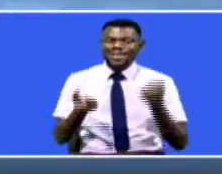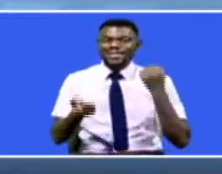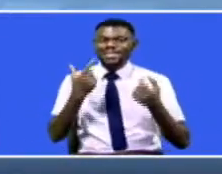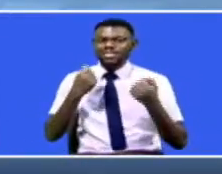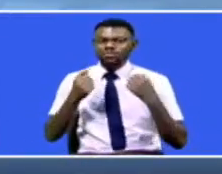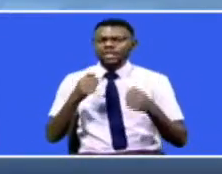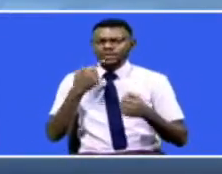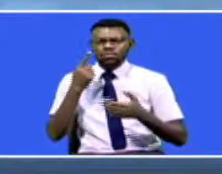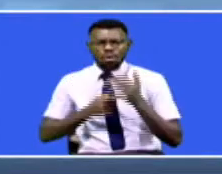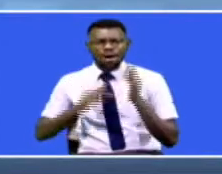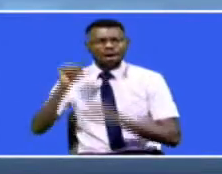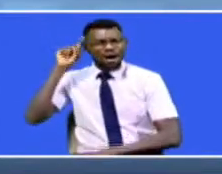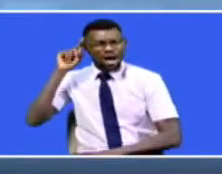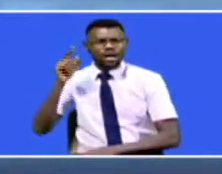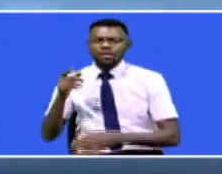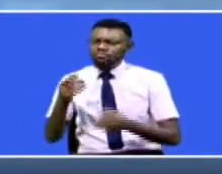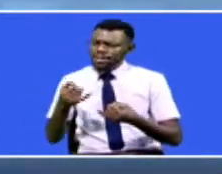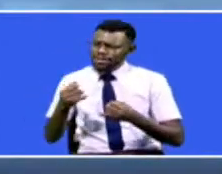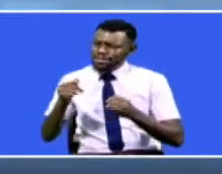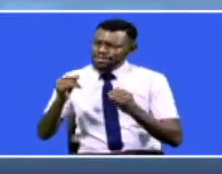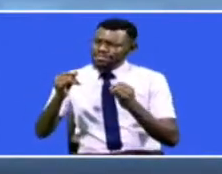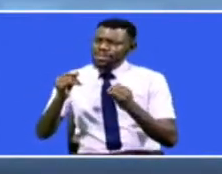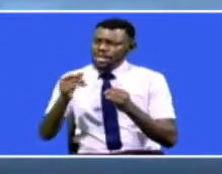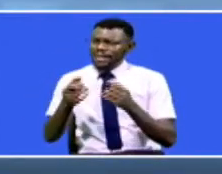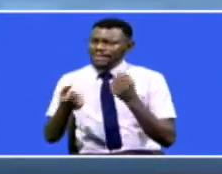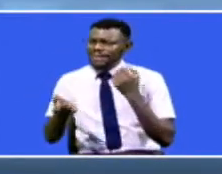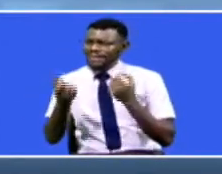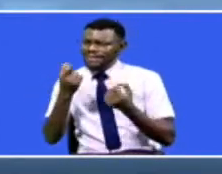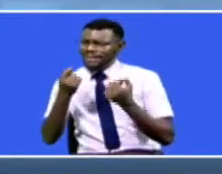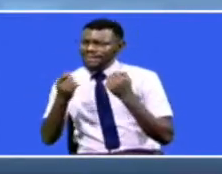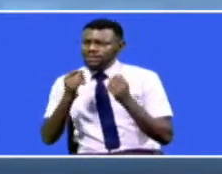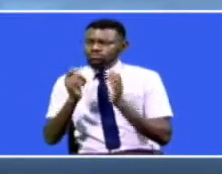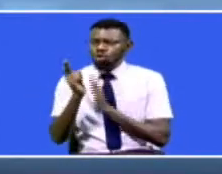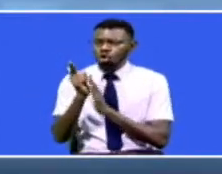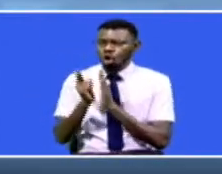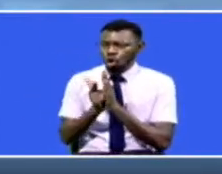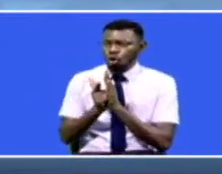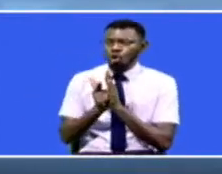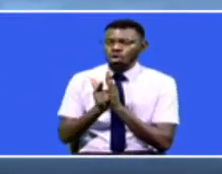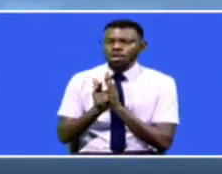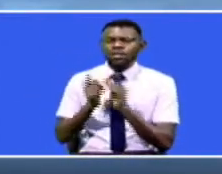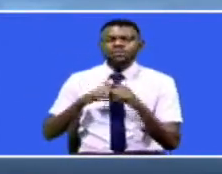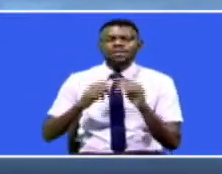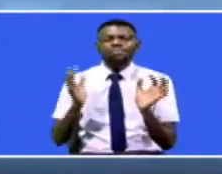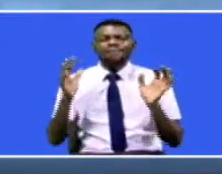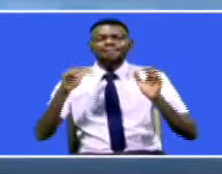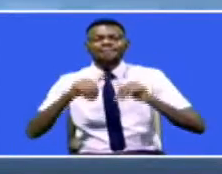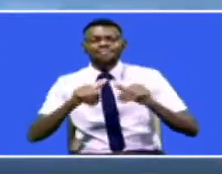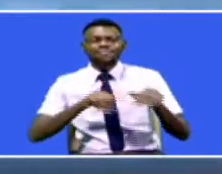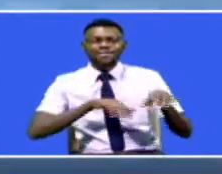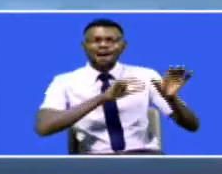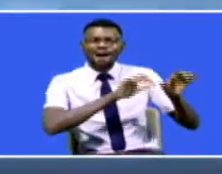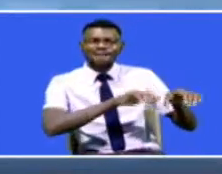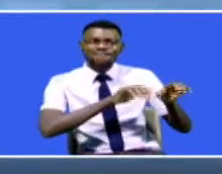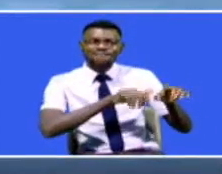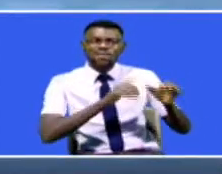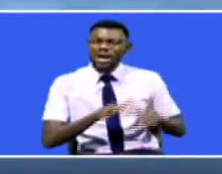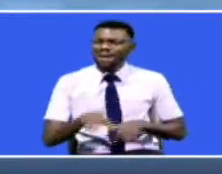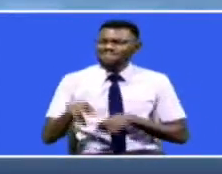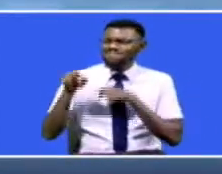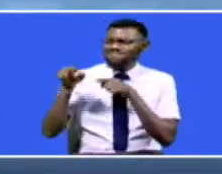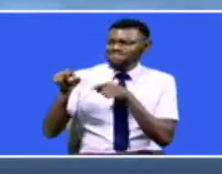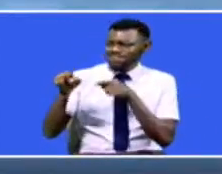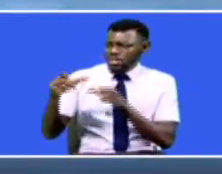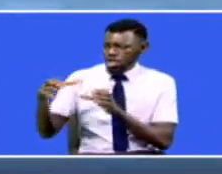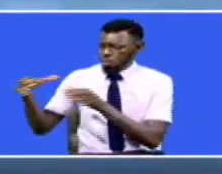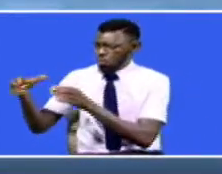will fully implement the Tea Act, which is yet to take effect. During the event, farmers trained their guns on the Kenya Tea